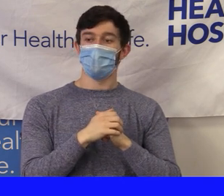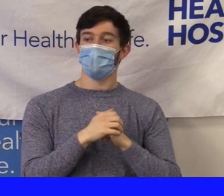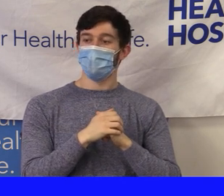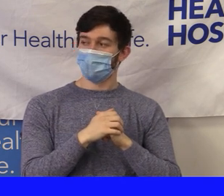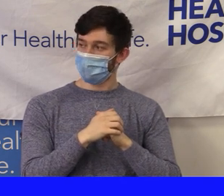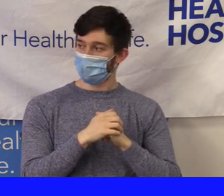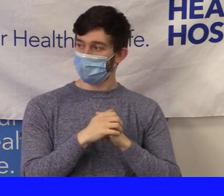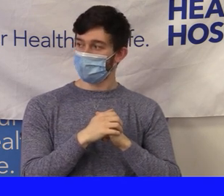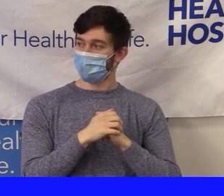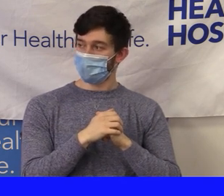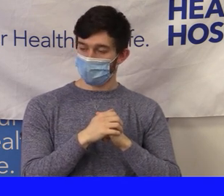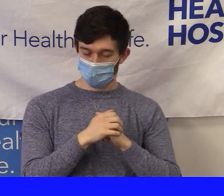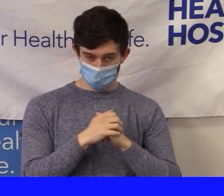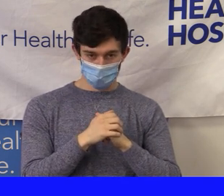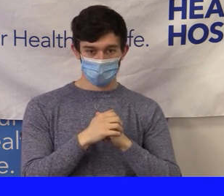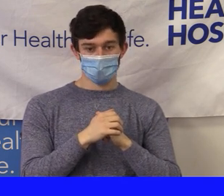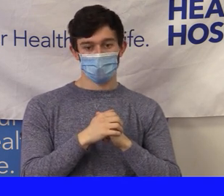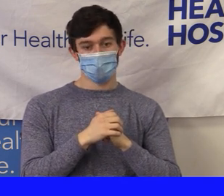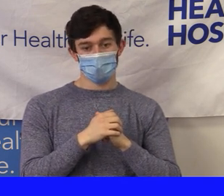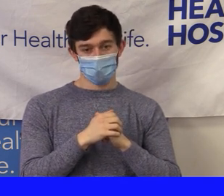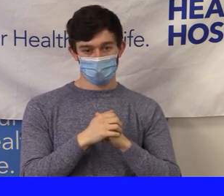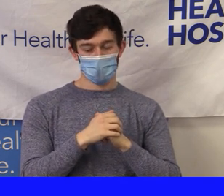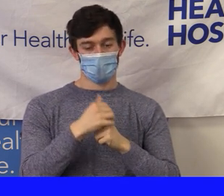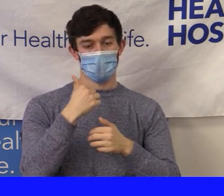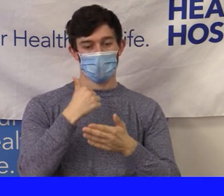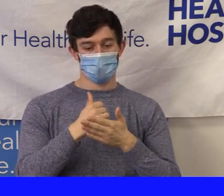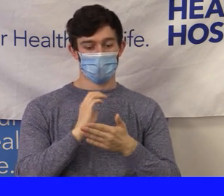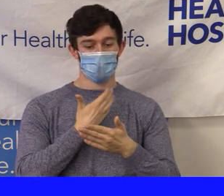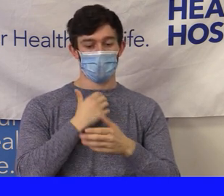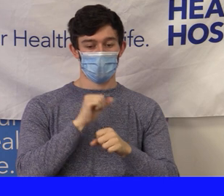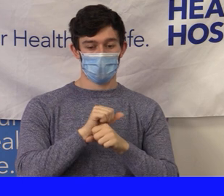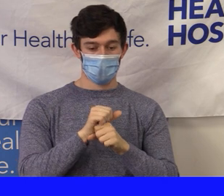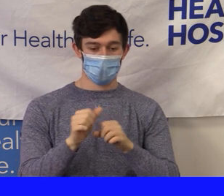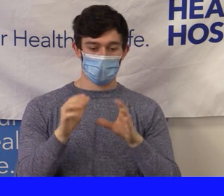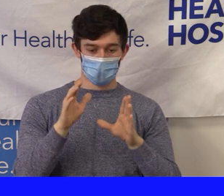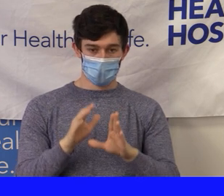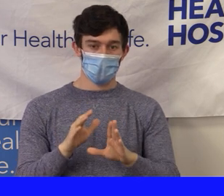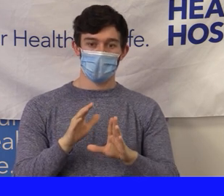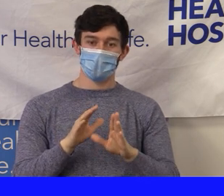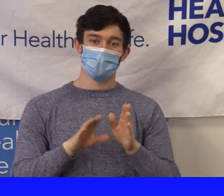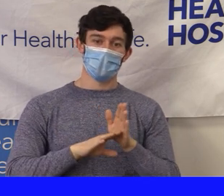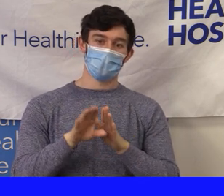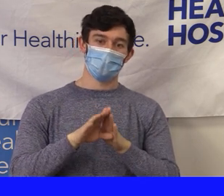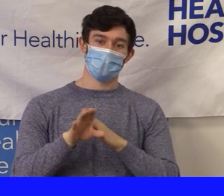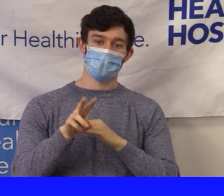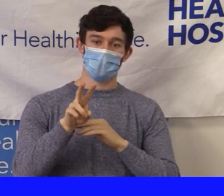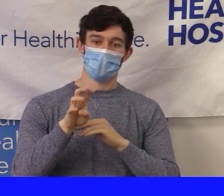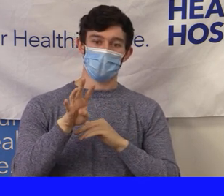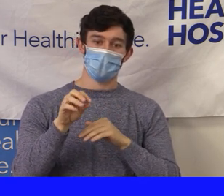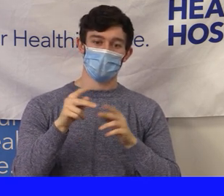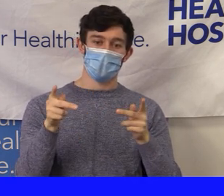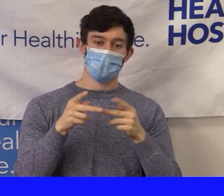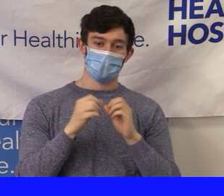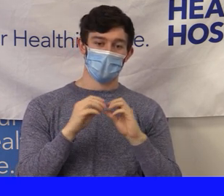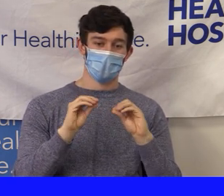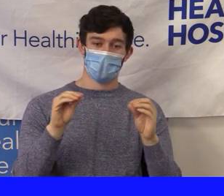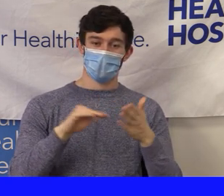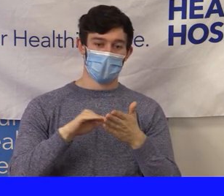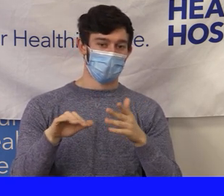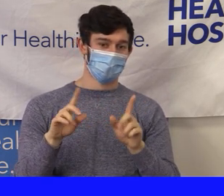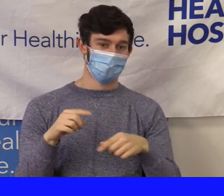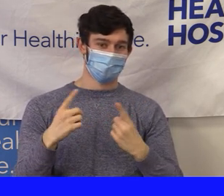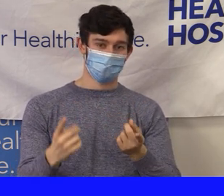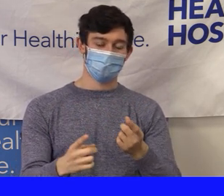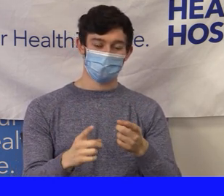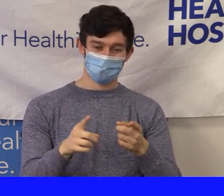the staffing workforce through attrition of 240 positions with no layoffs involved.